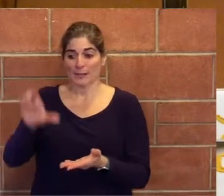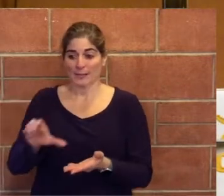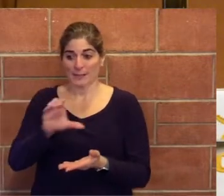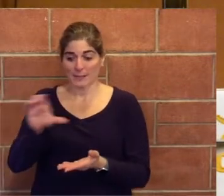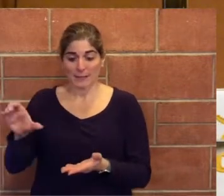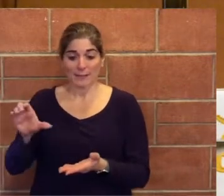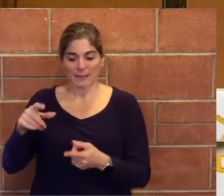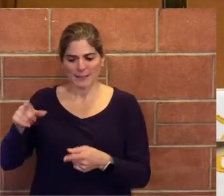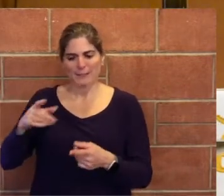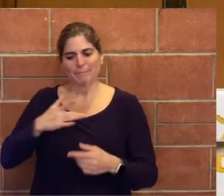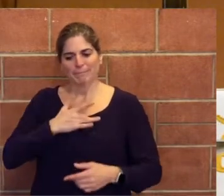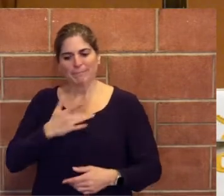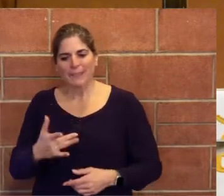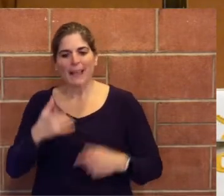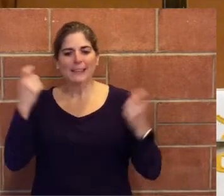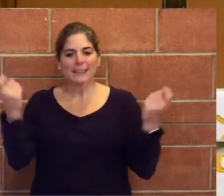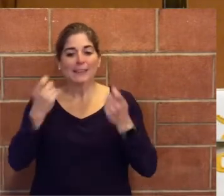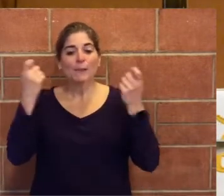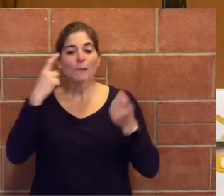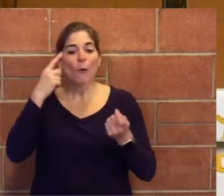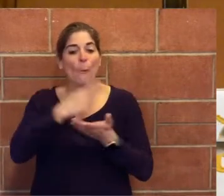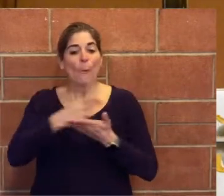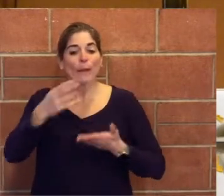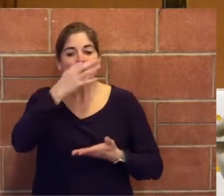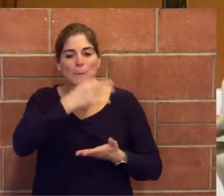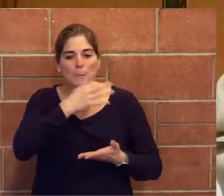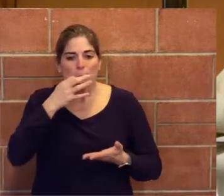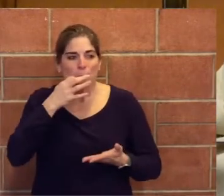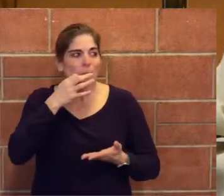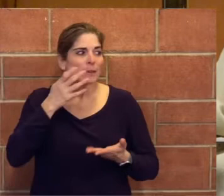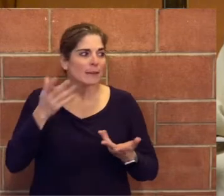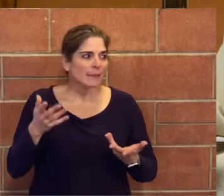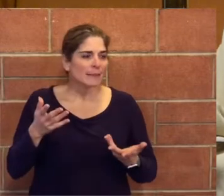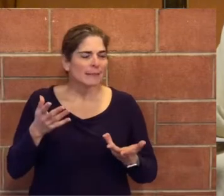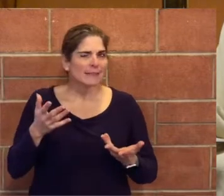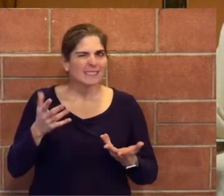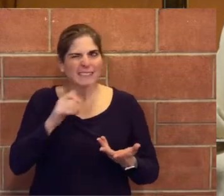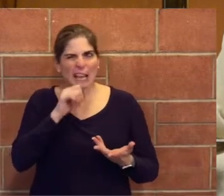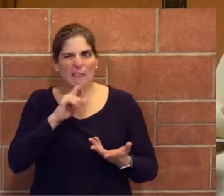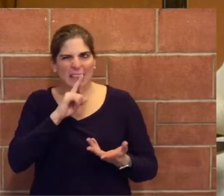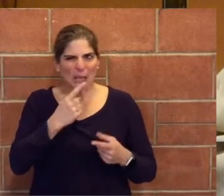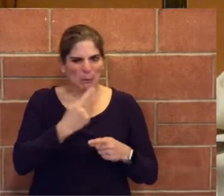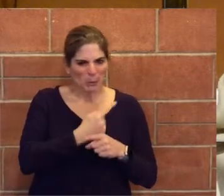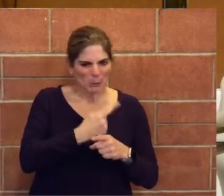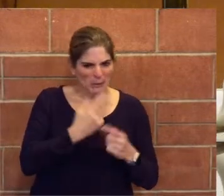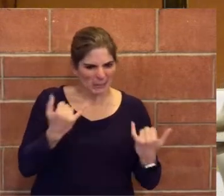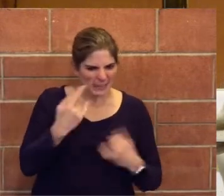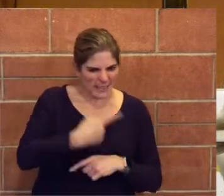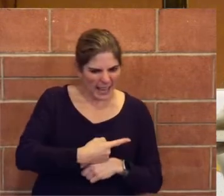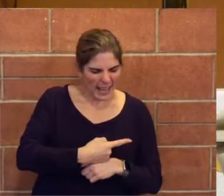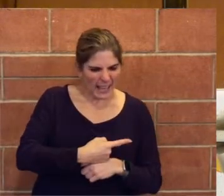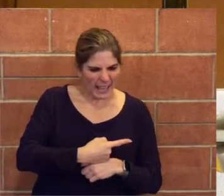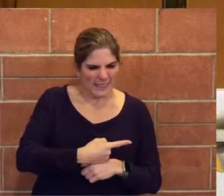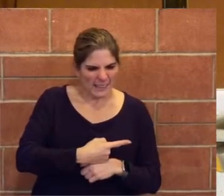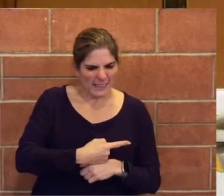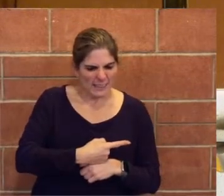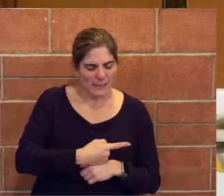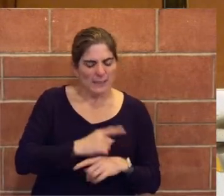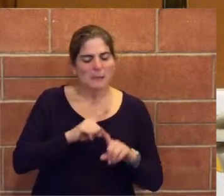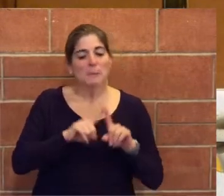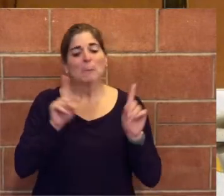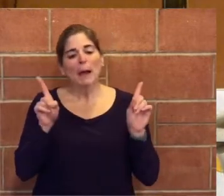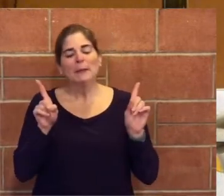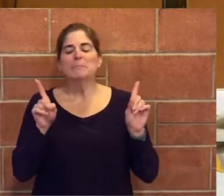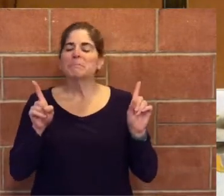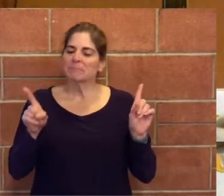be worn when celebrating the sacrament of Holy Communion, and somewhat inappropriate to wear today for service of the